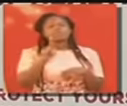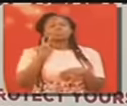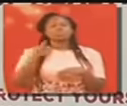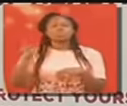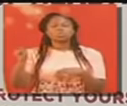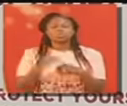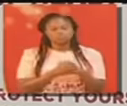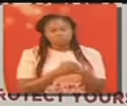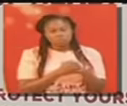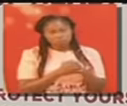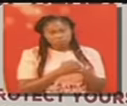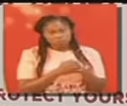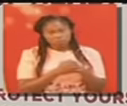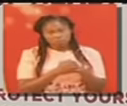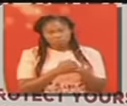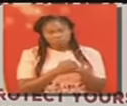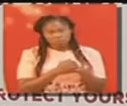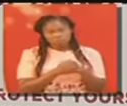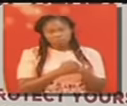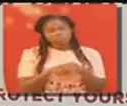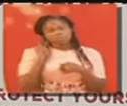32,122. Of those,